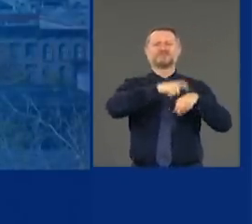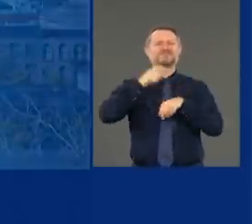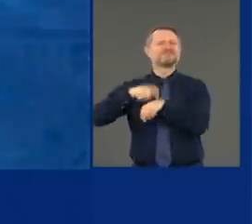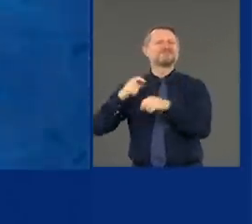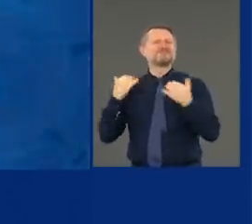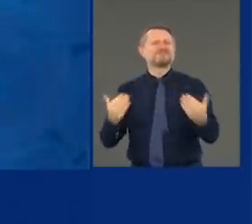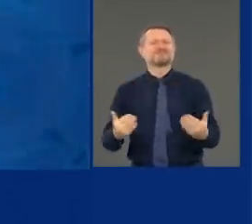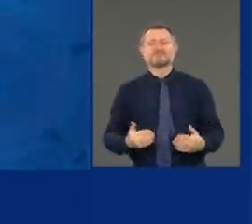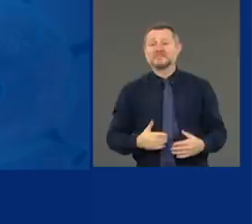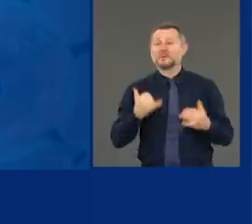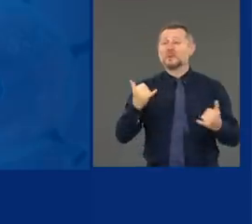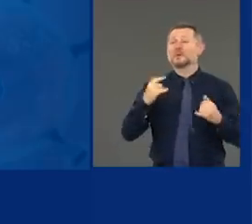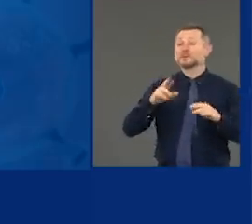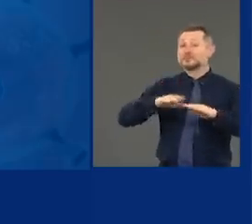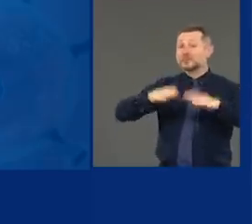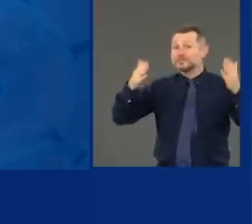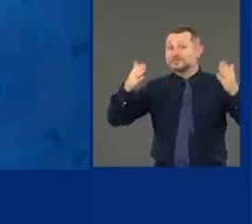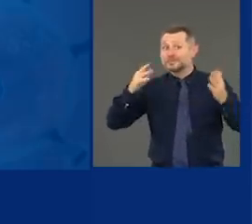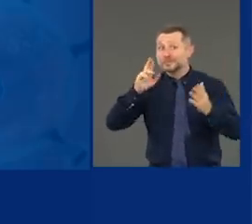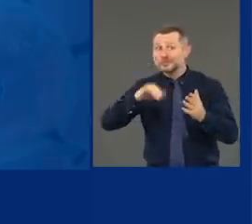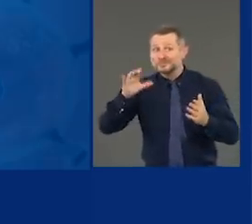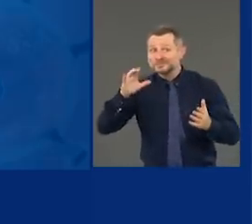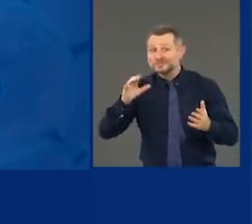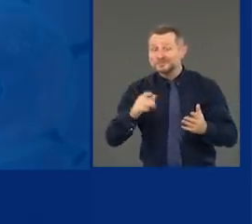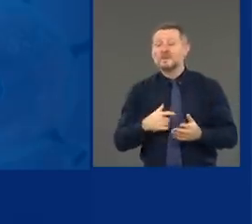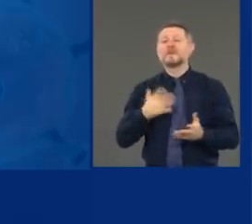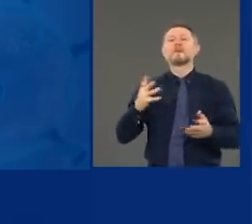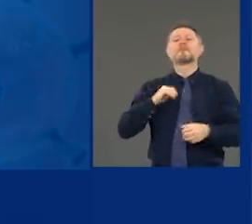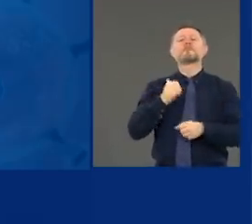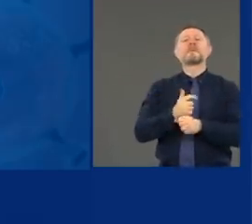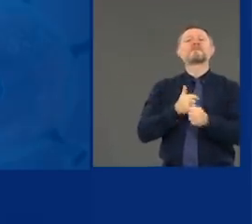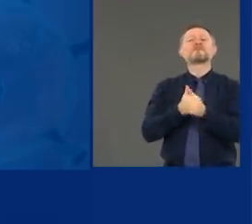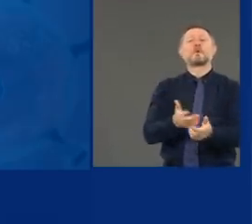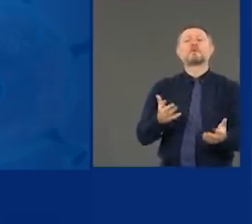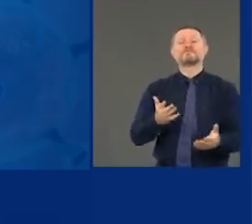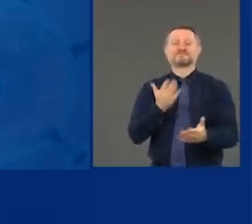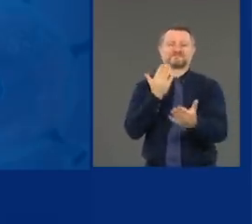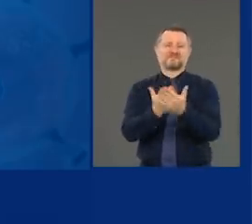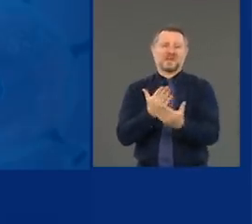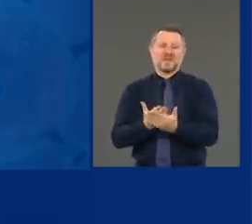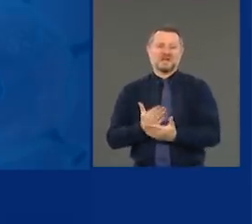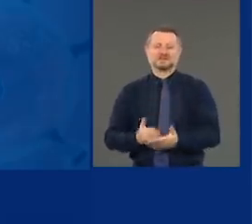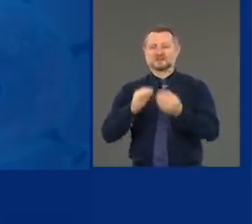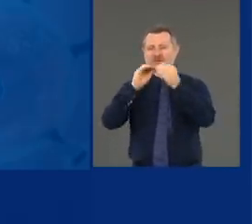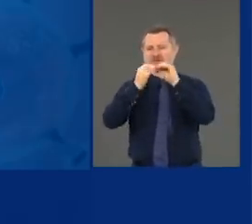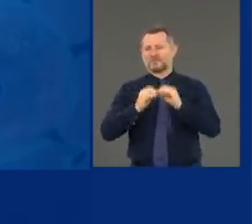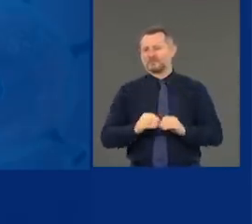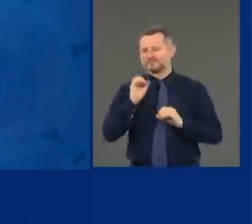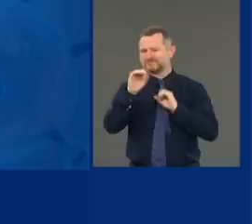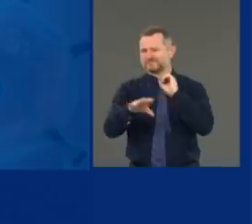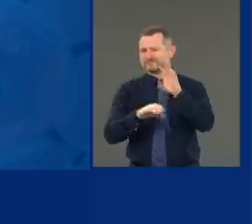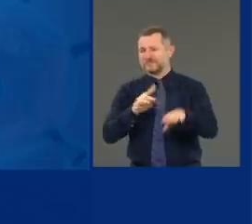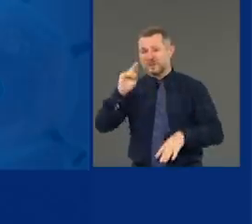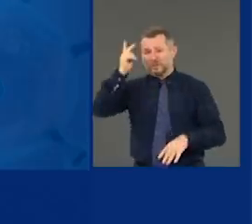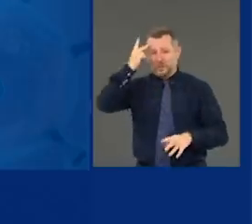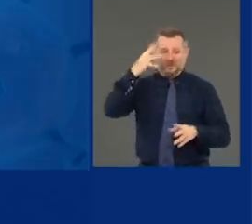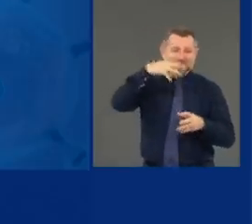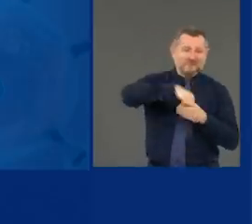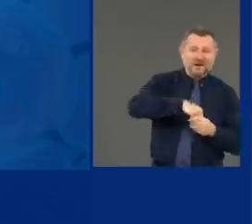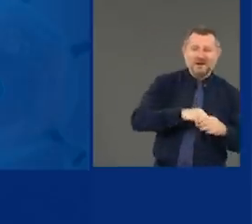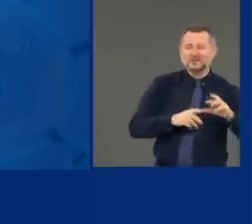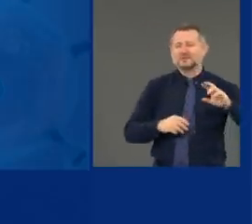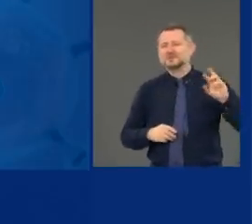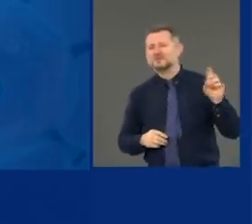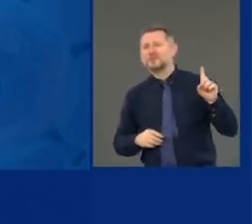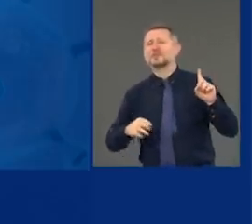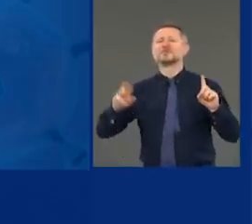Reopening of New York City, we did it all based on data and facts. There was no political ideology at work here. We're talking